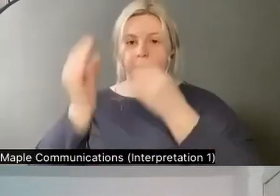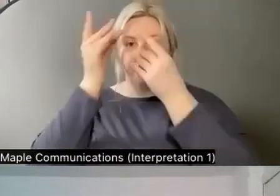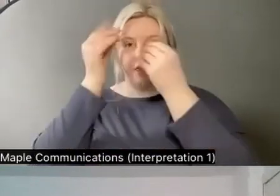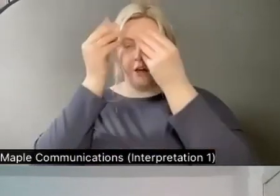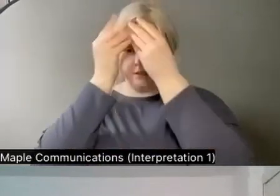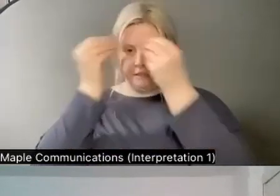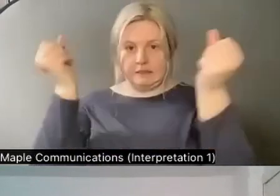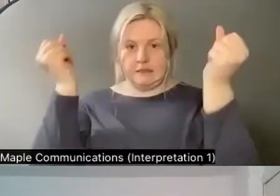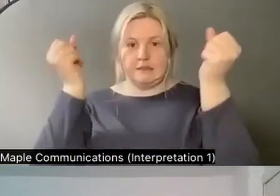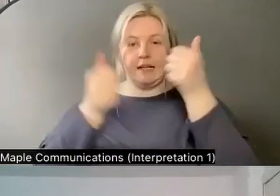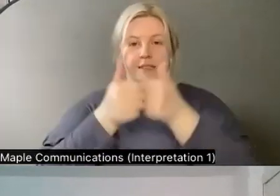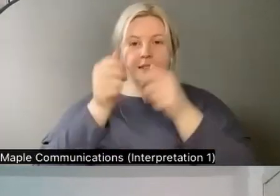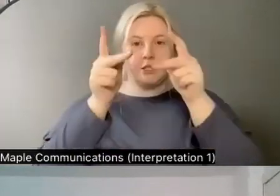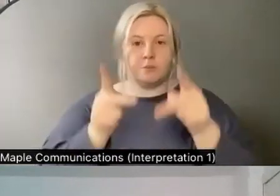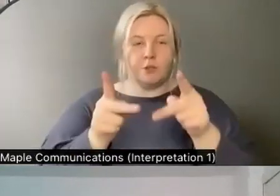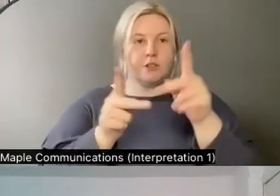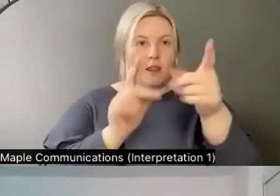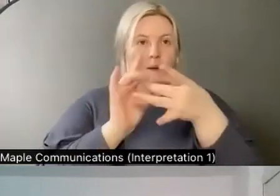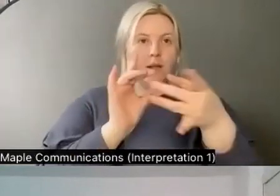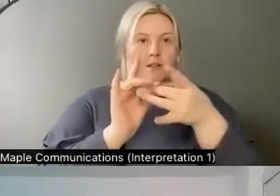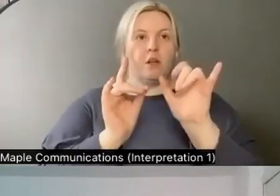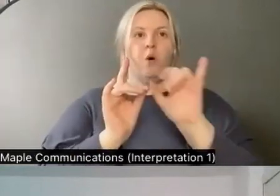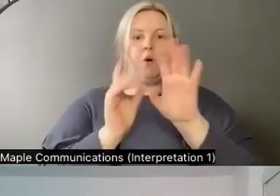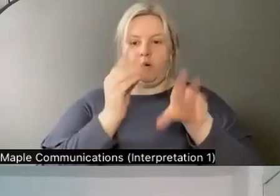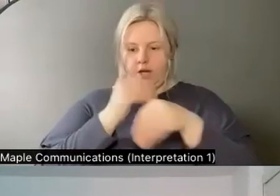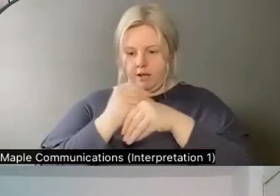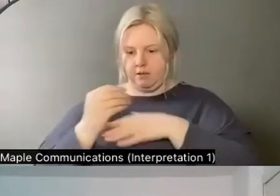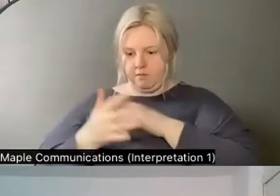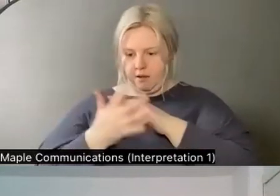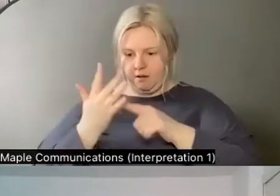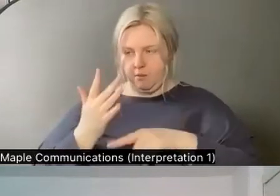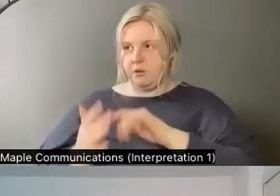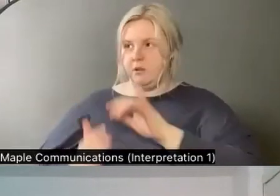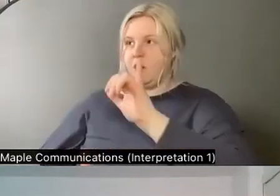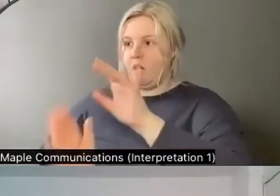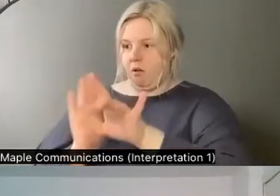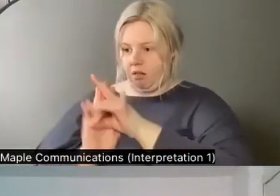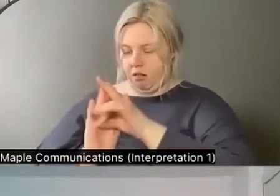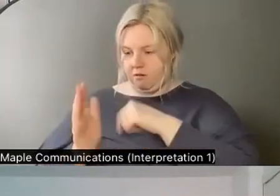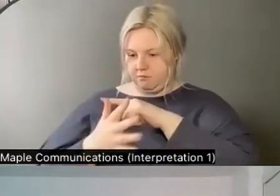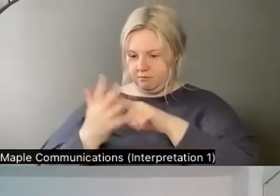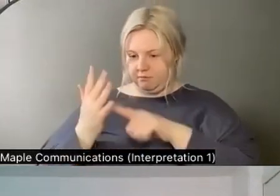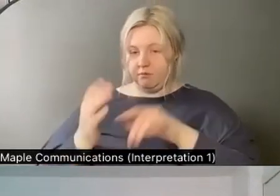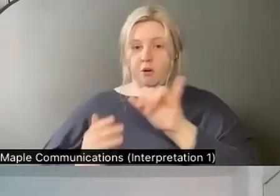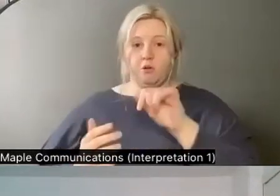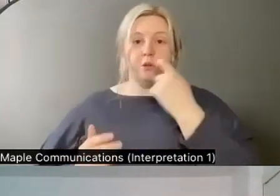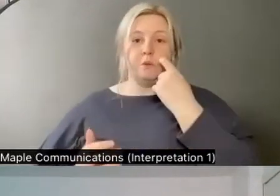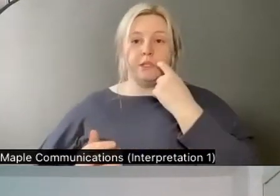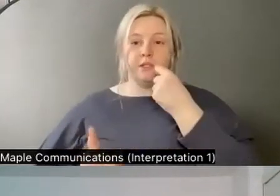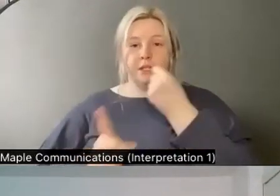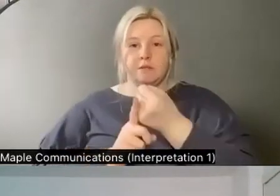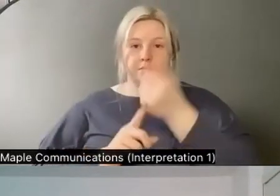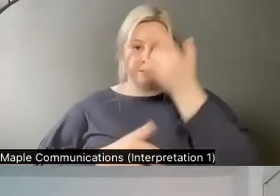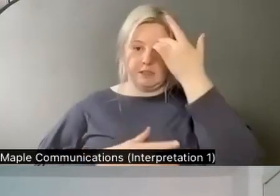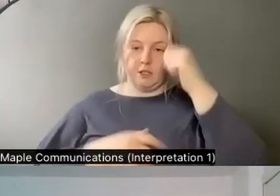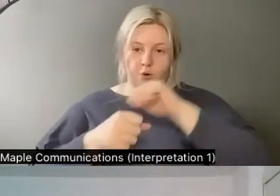panelist who spoke, I tried to update my running list of points. And I'm just getting over COVID-19, so I think my